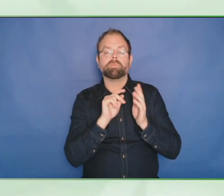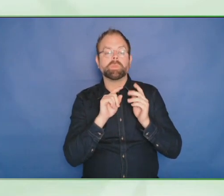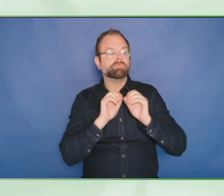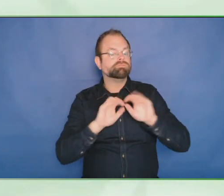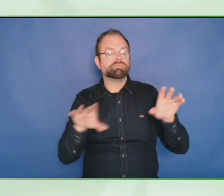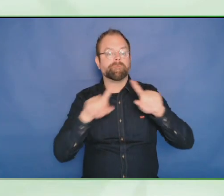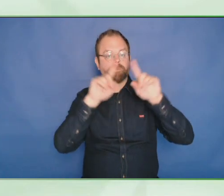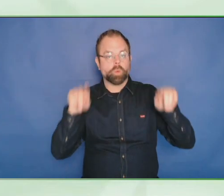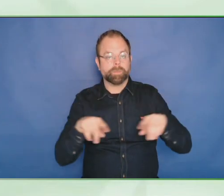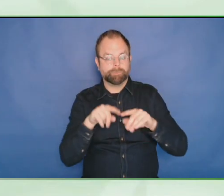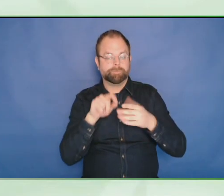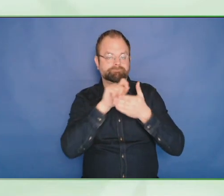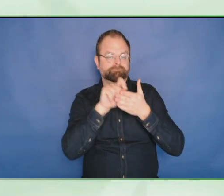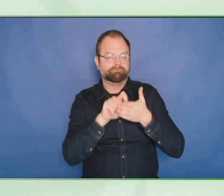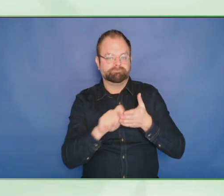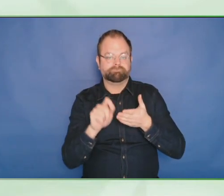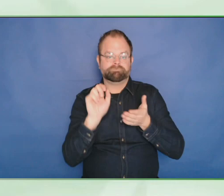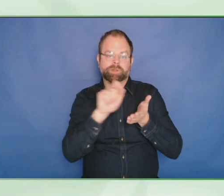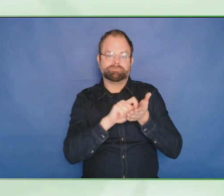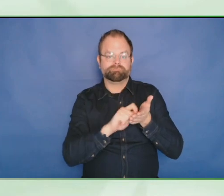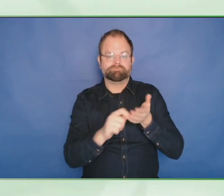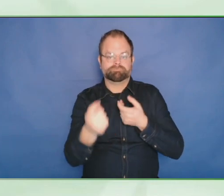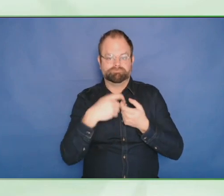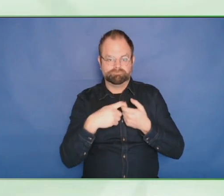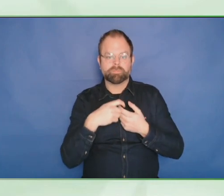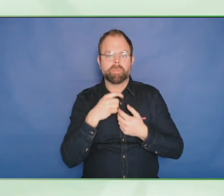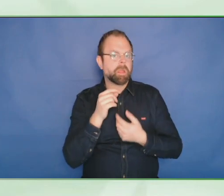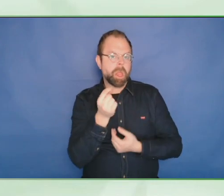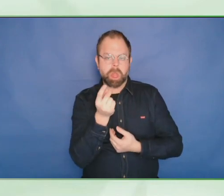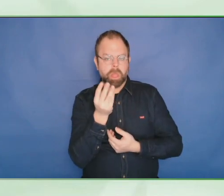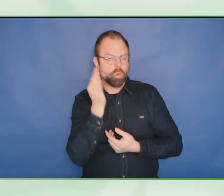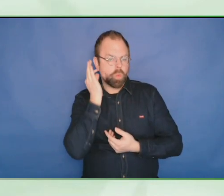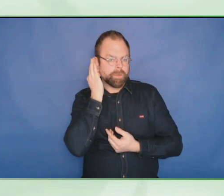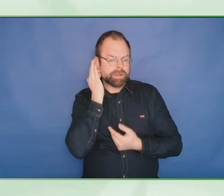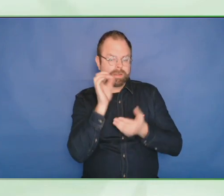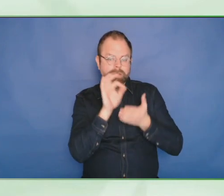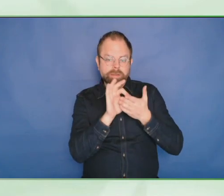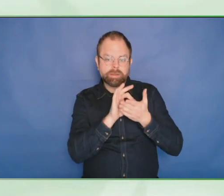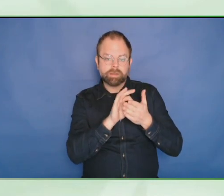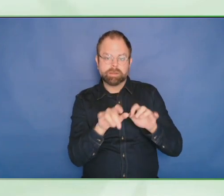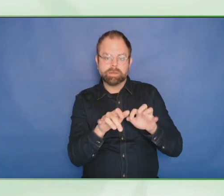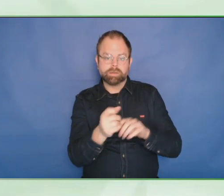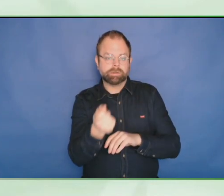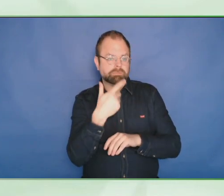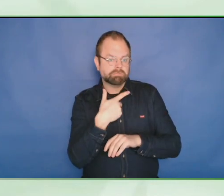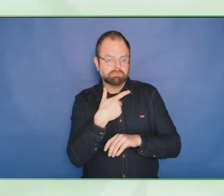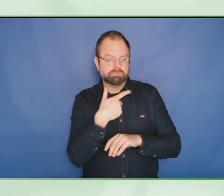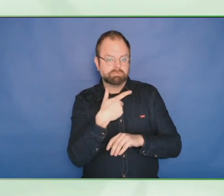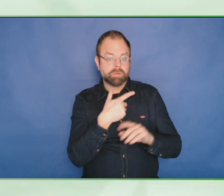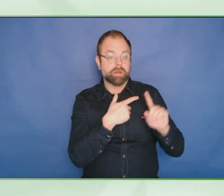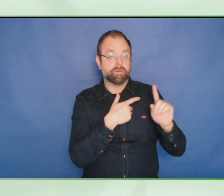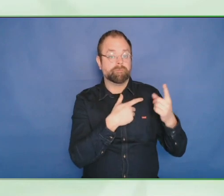never imagine more than 100 women want to participate in this project. So that was the